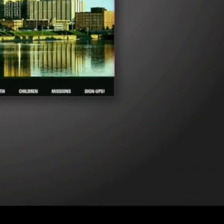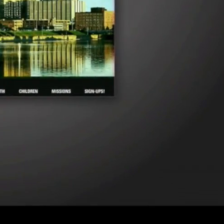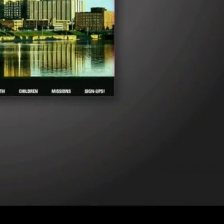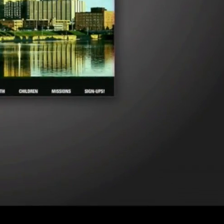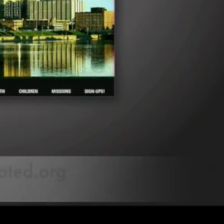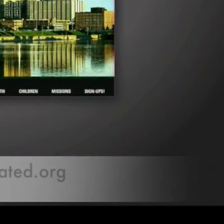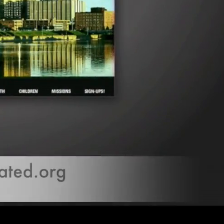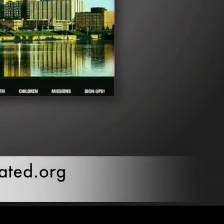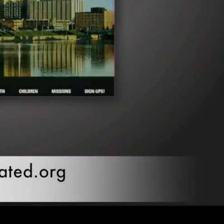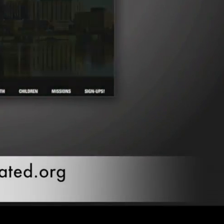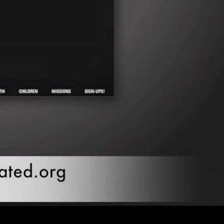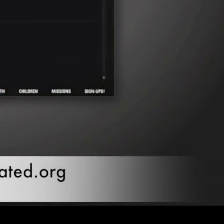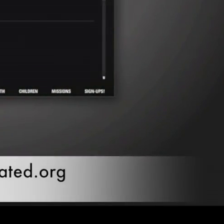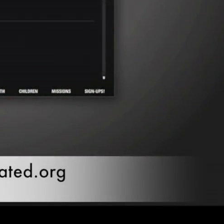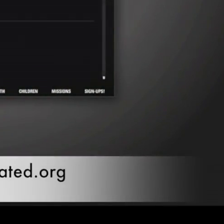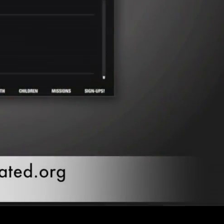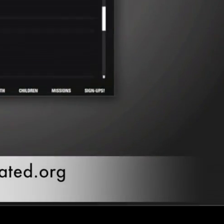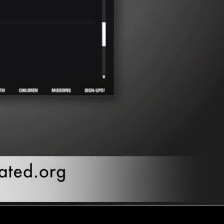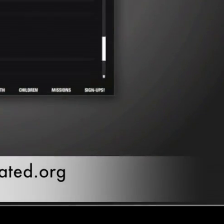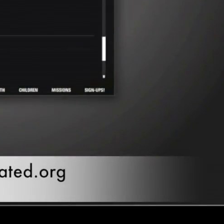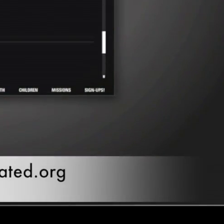Iowa. Please visit